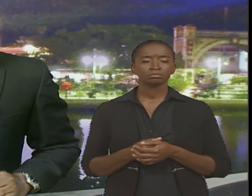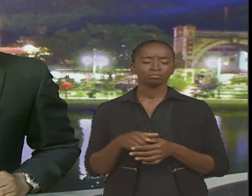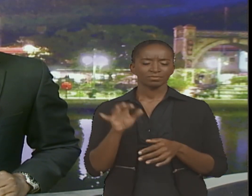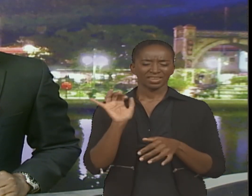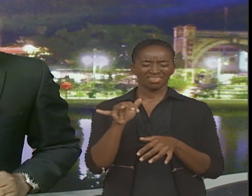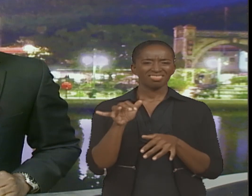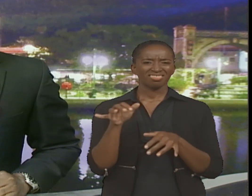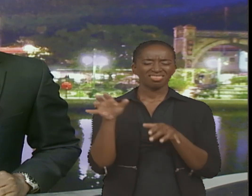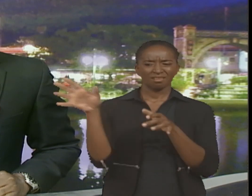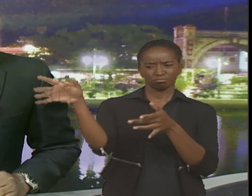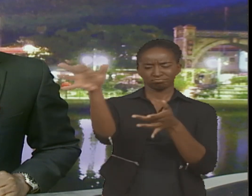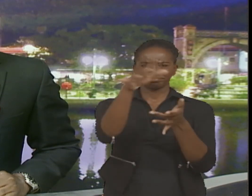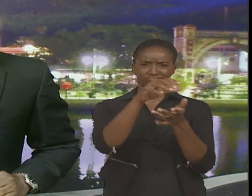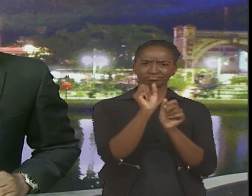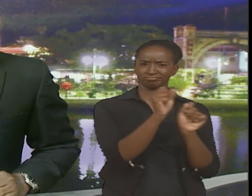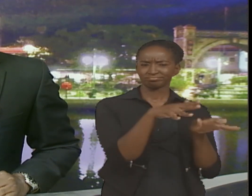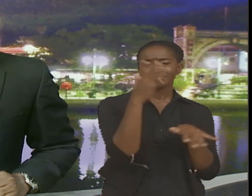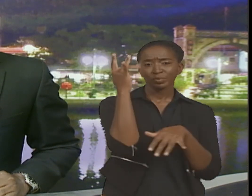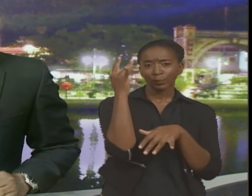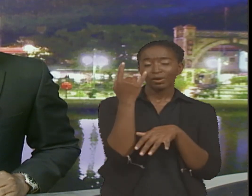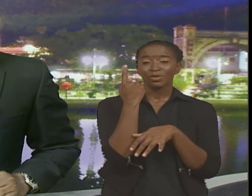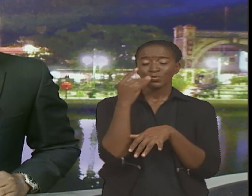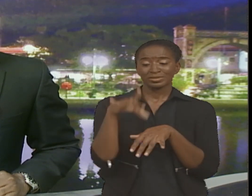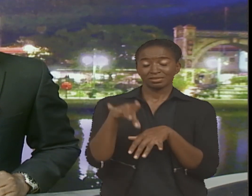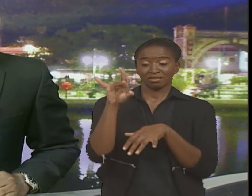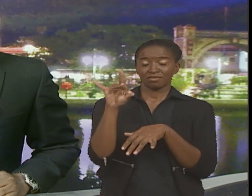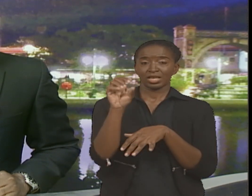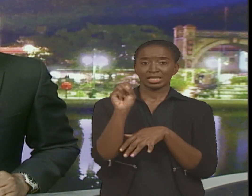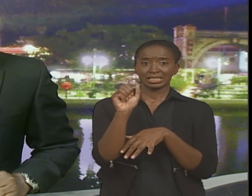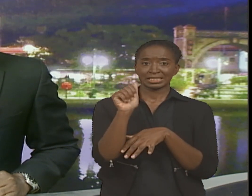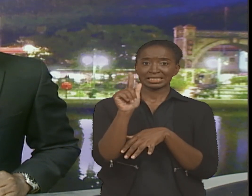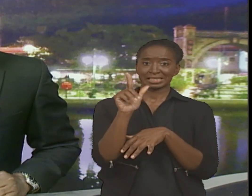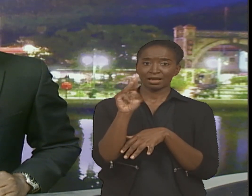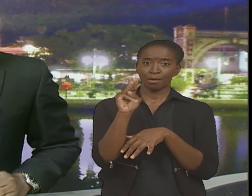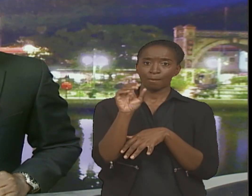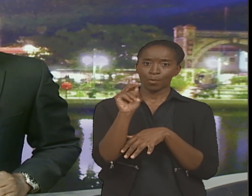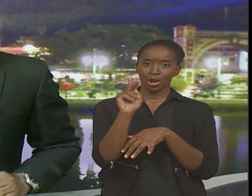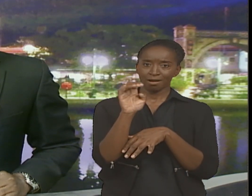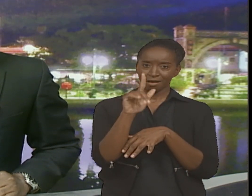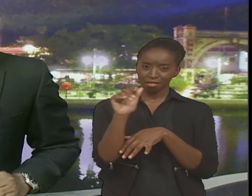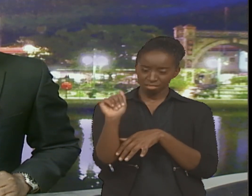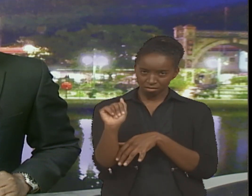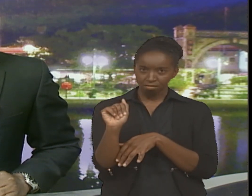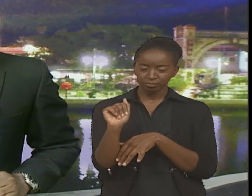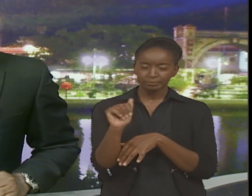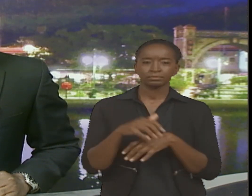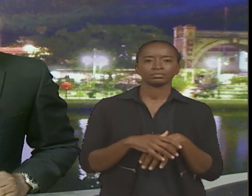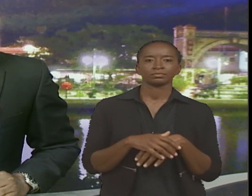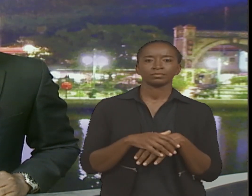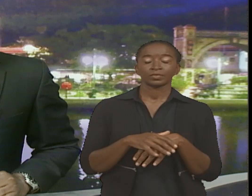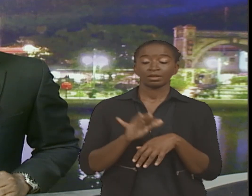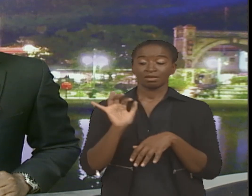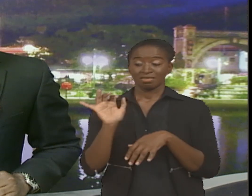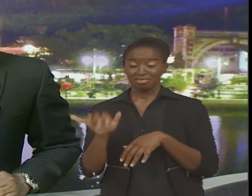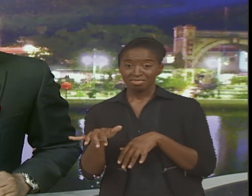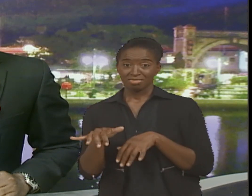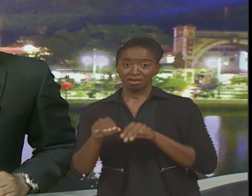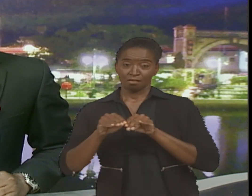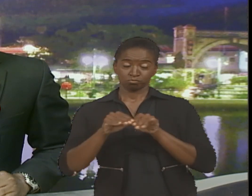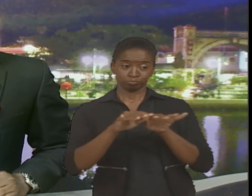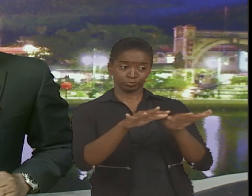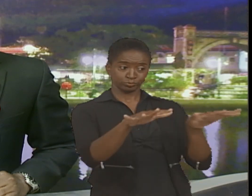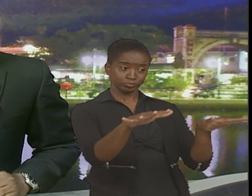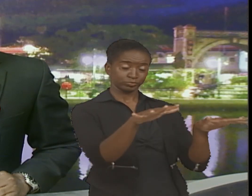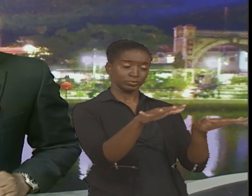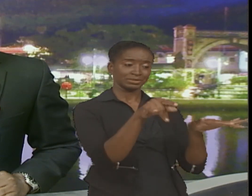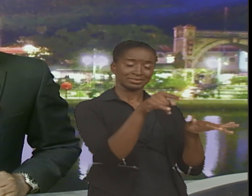of salmonella in a retail sample of Duncan Hines Classic White Cake Mix. While it has not been definitively concluded that this product